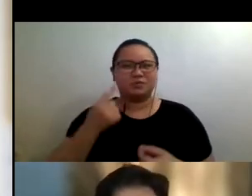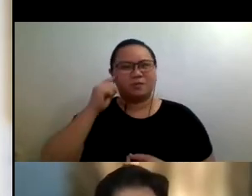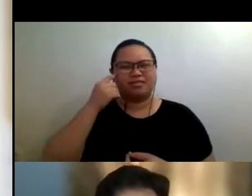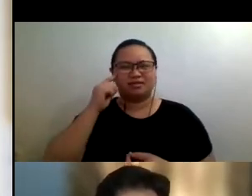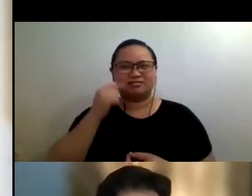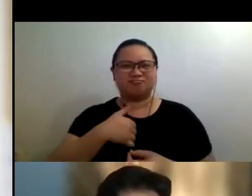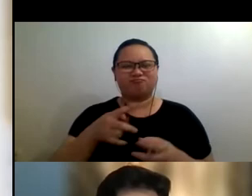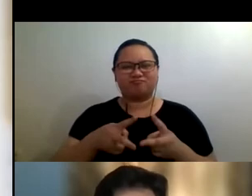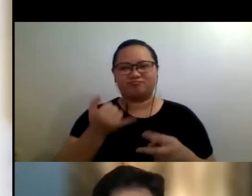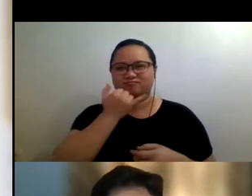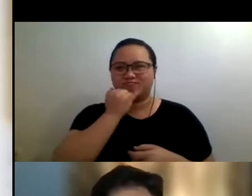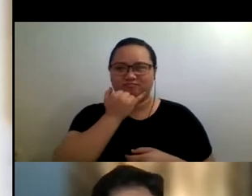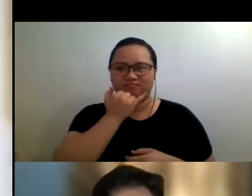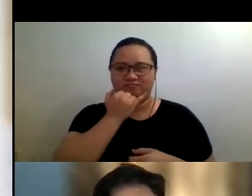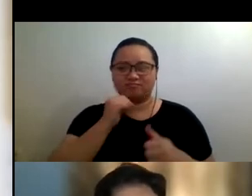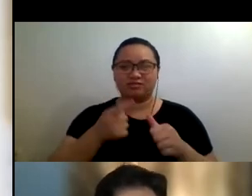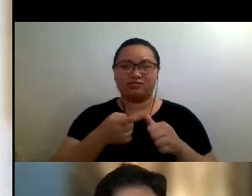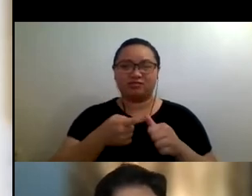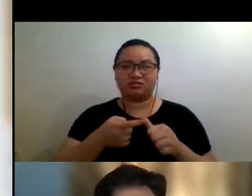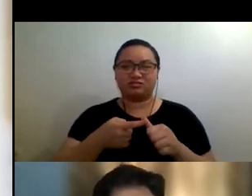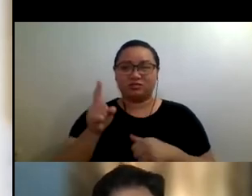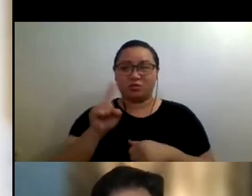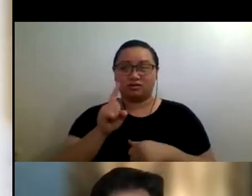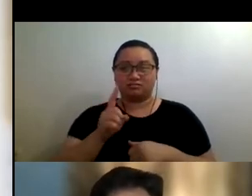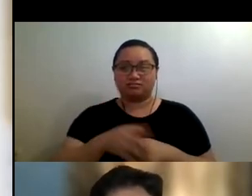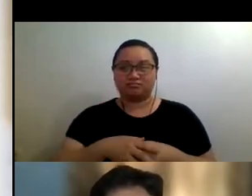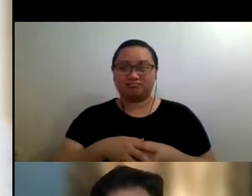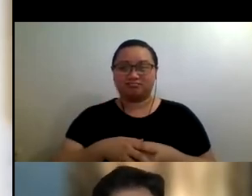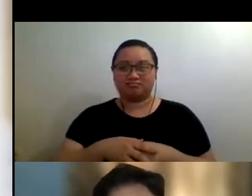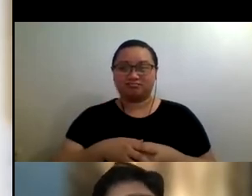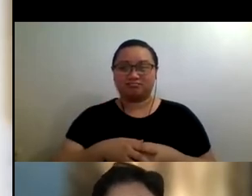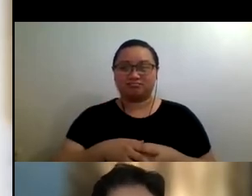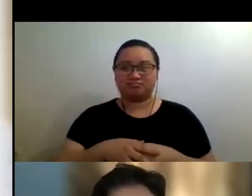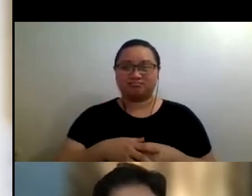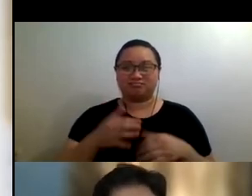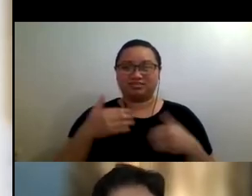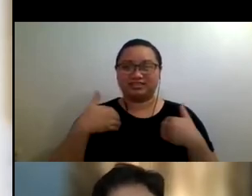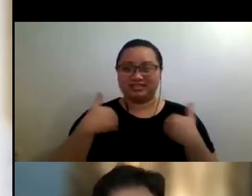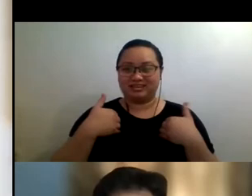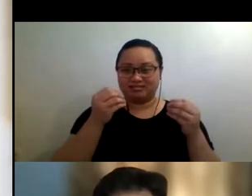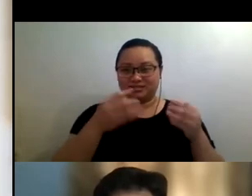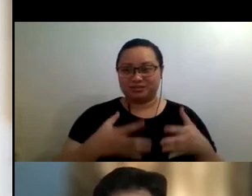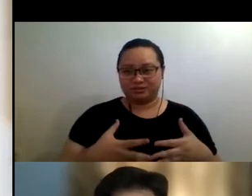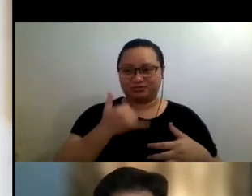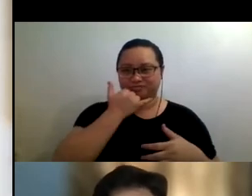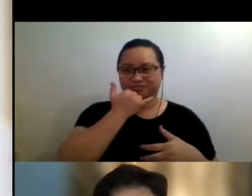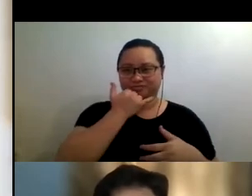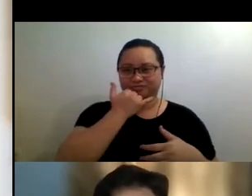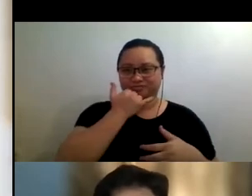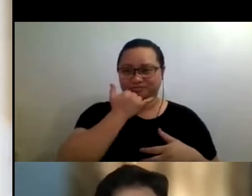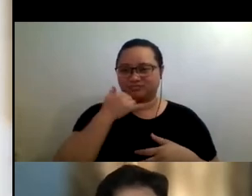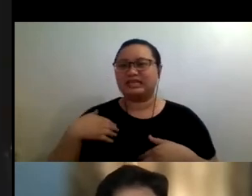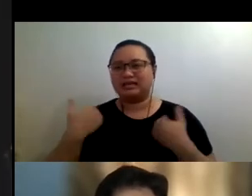mistakes. First is the common mistake of young faculty, young teachers, and young team leads.